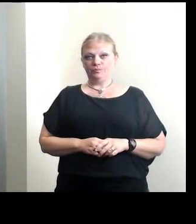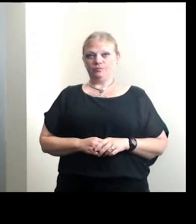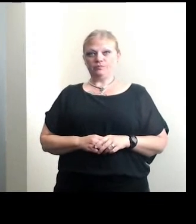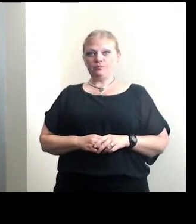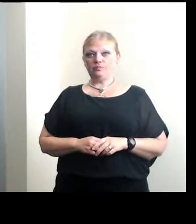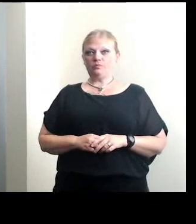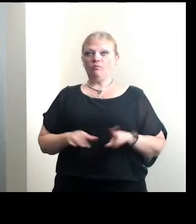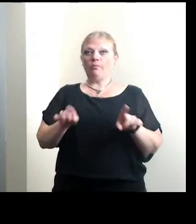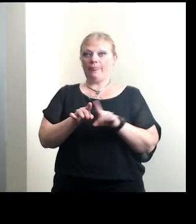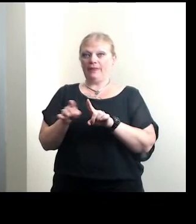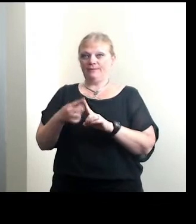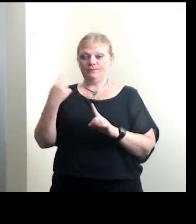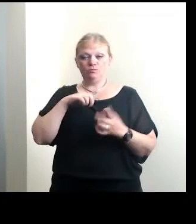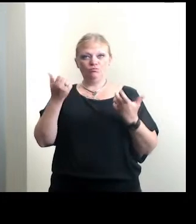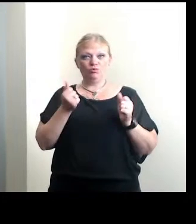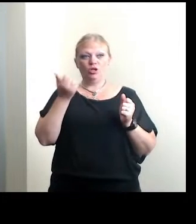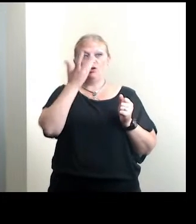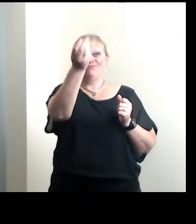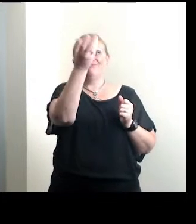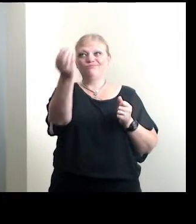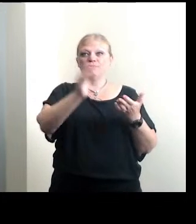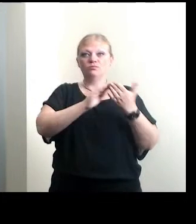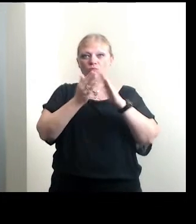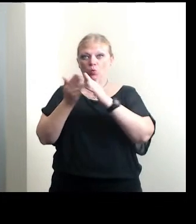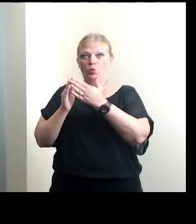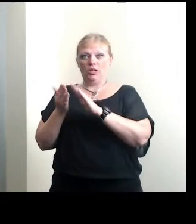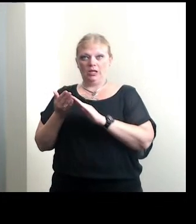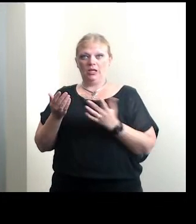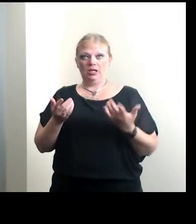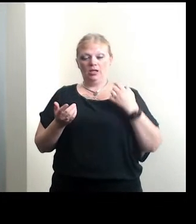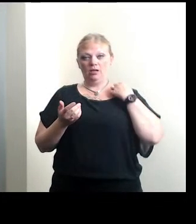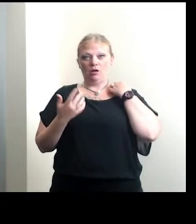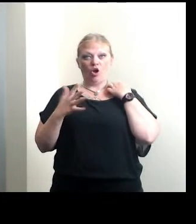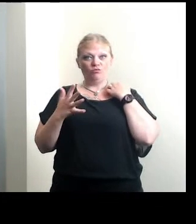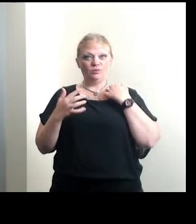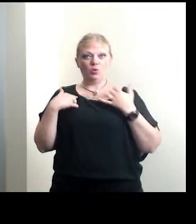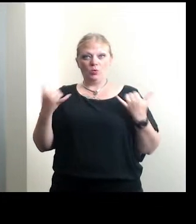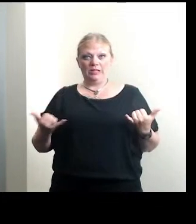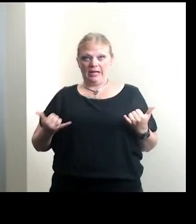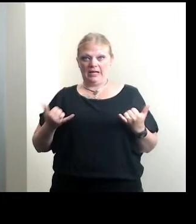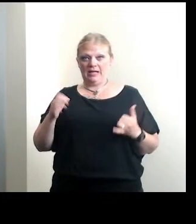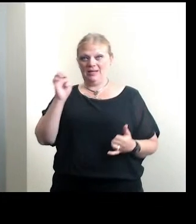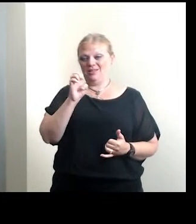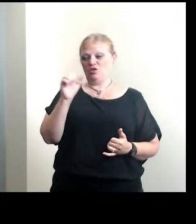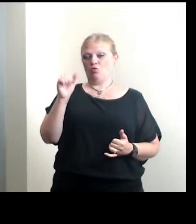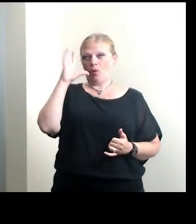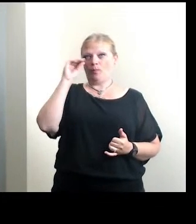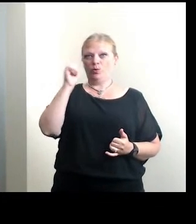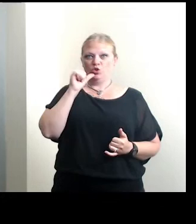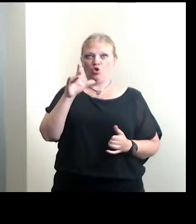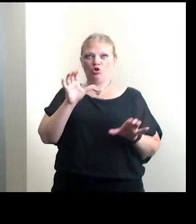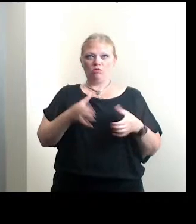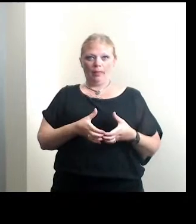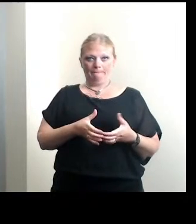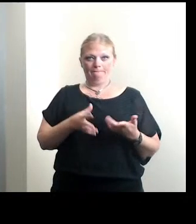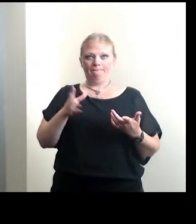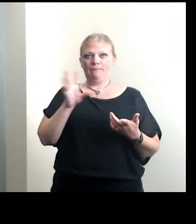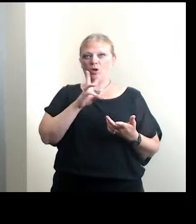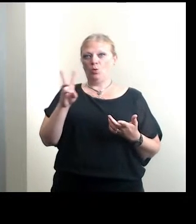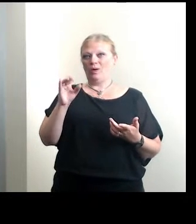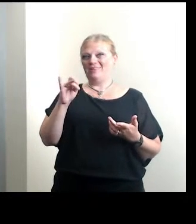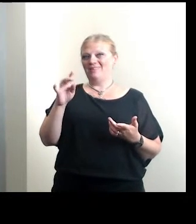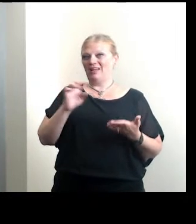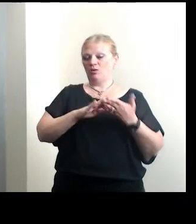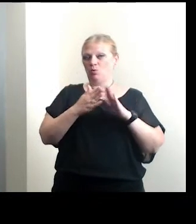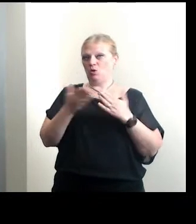Also, we are trying to get out in the community where people are already. So today, we're going to be at the East Aurora Boys and Girls Clubs and the West Side